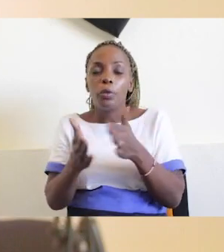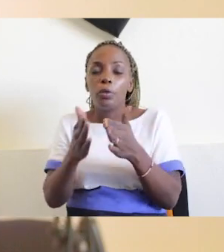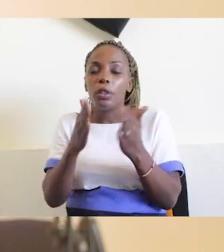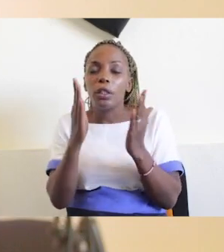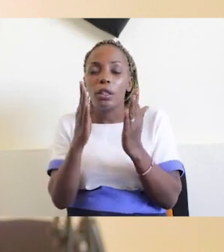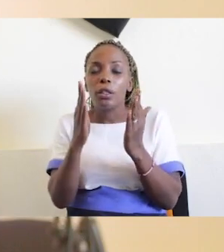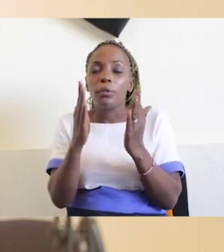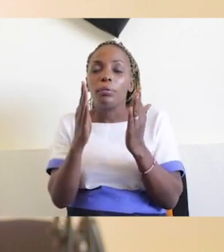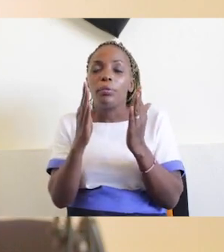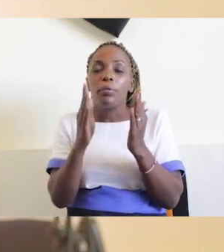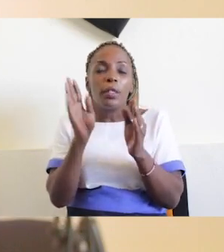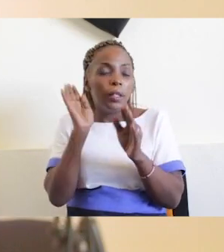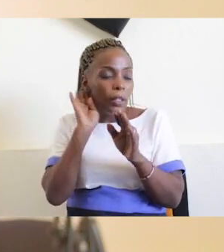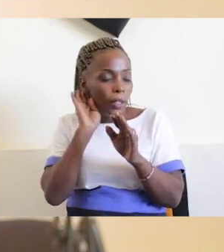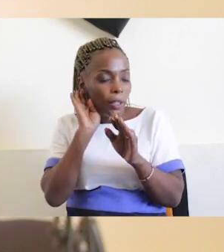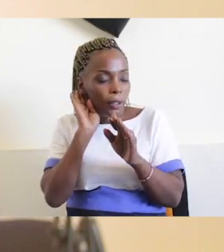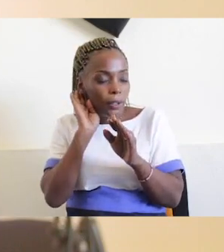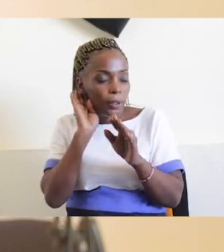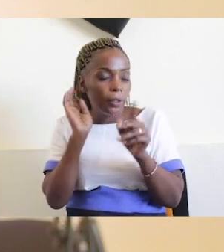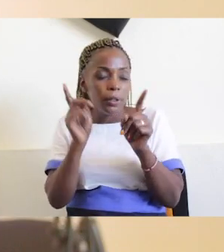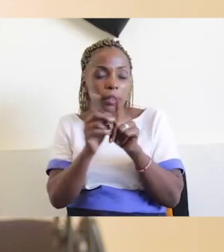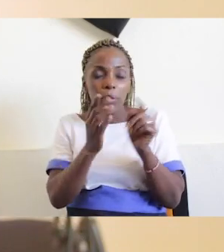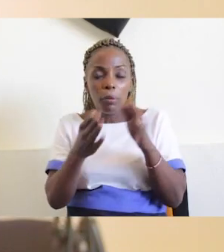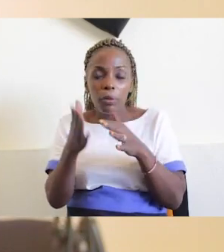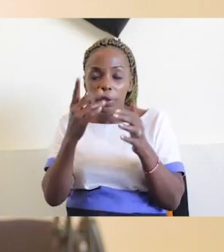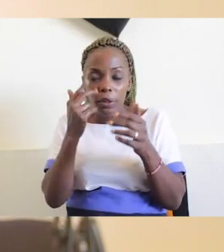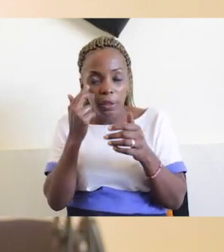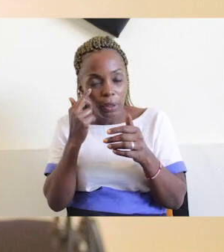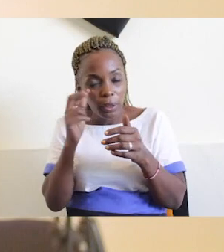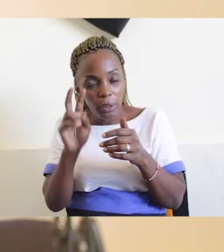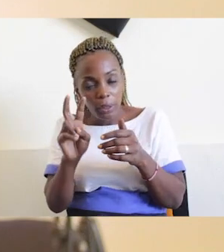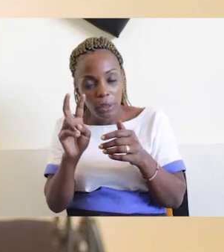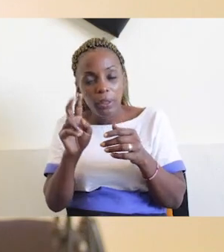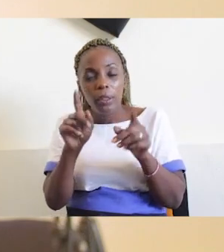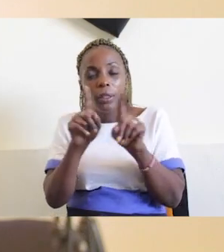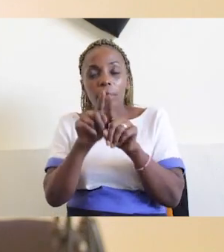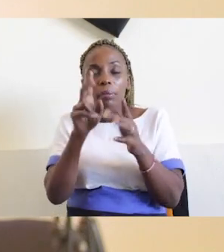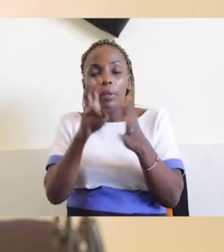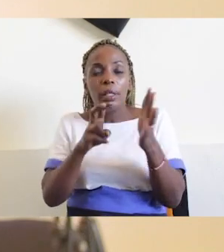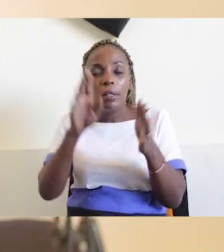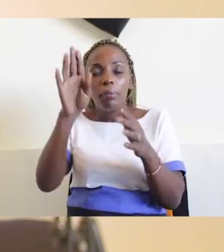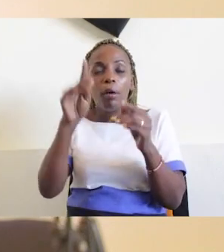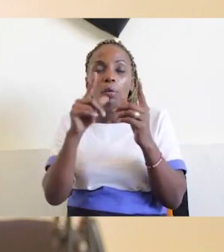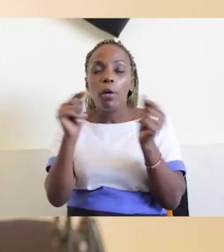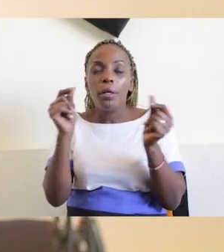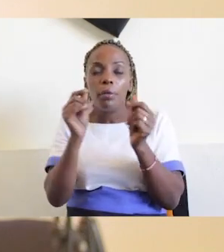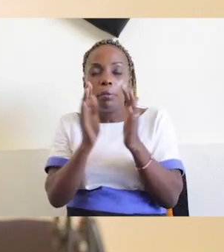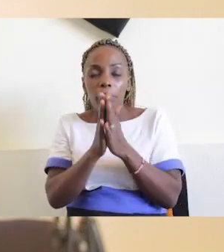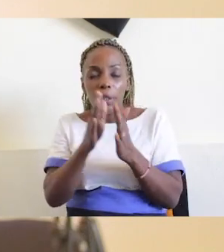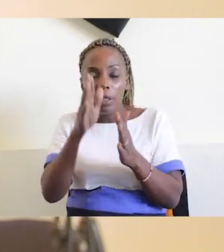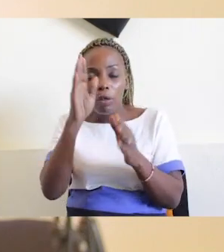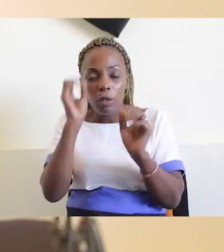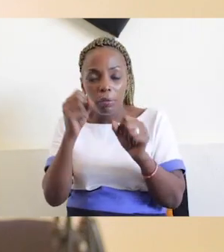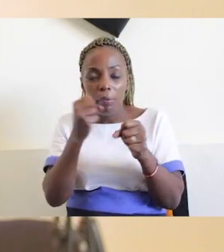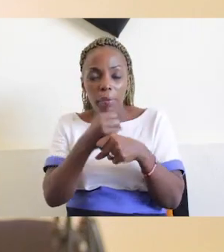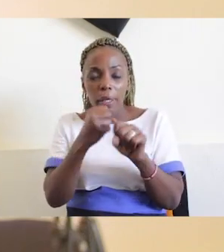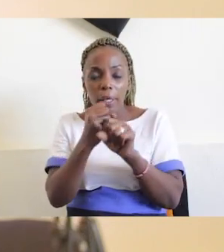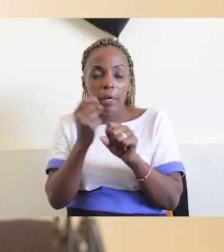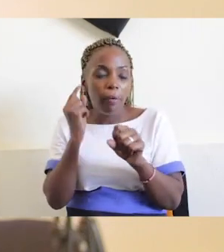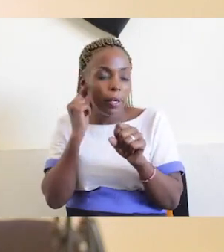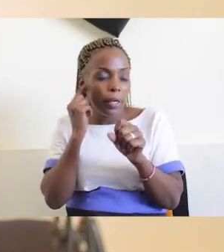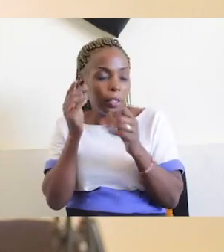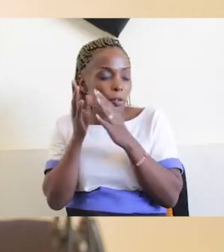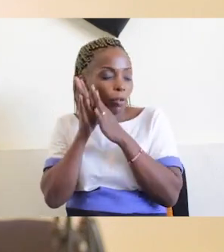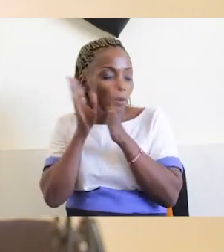opportunity to hear, to see, and to read from Your word today. We pray that, God, You'll cause our ears to